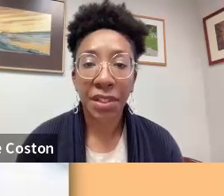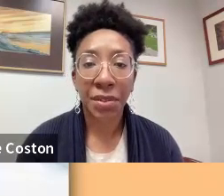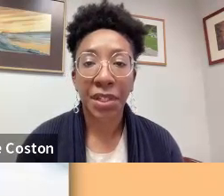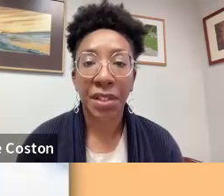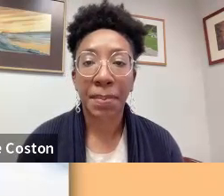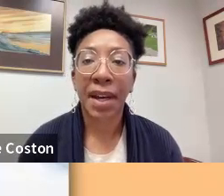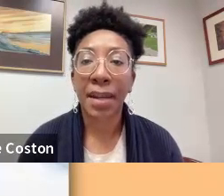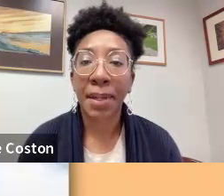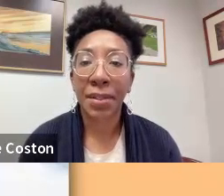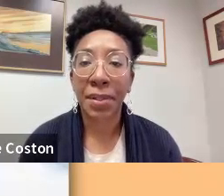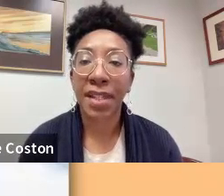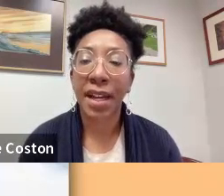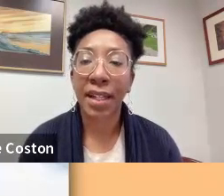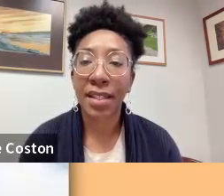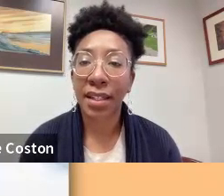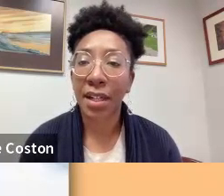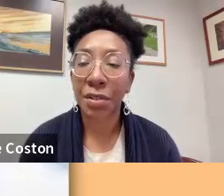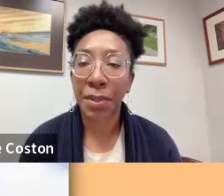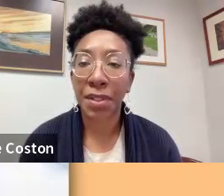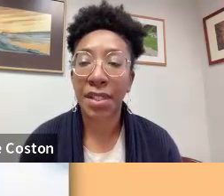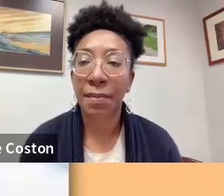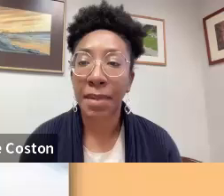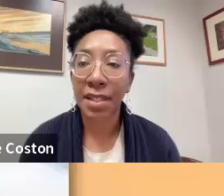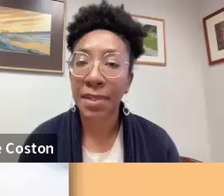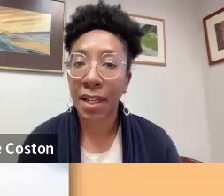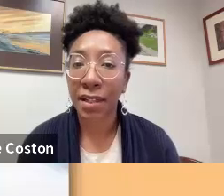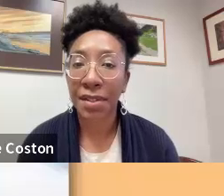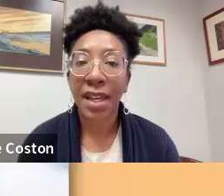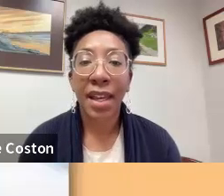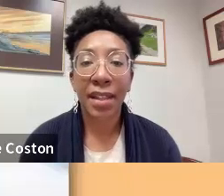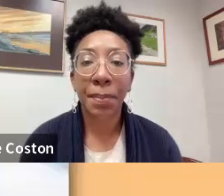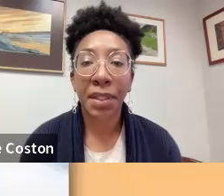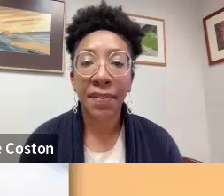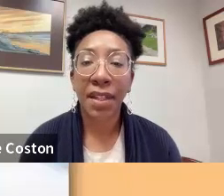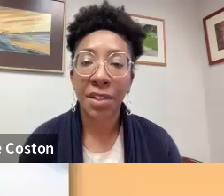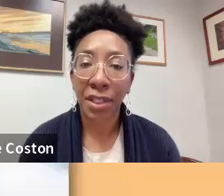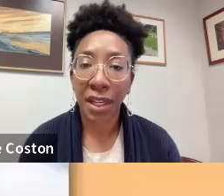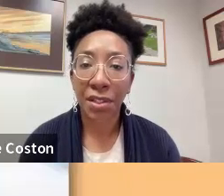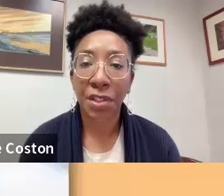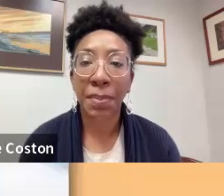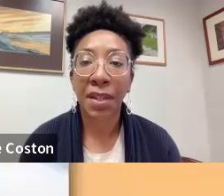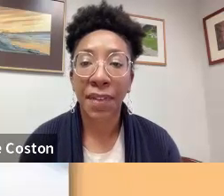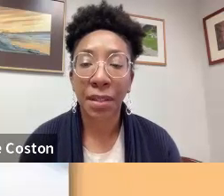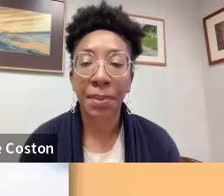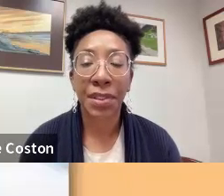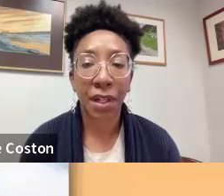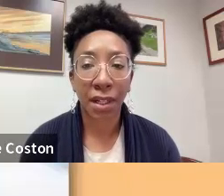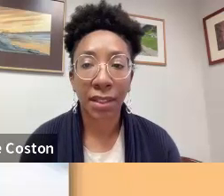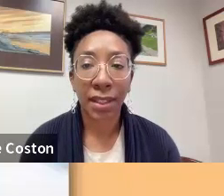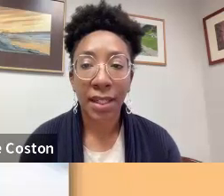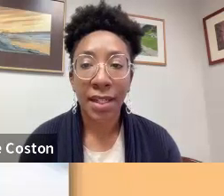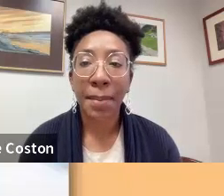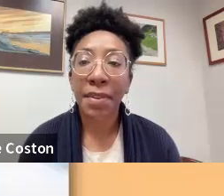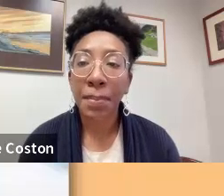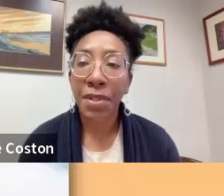rich illustrations, Behind My Doors highlights the contributions of Muslim scholars and their belief that education should be available to